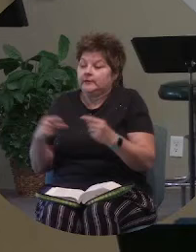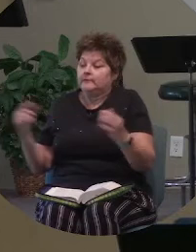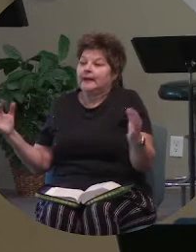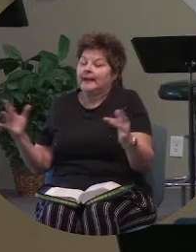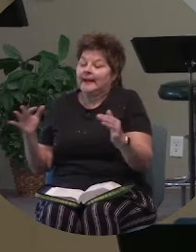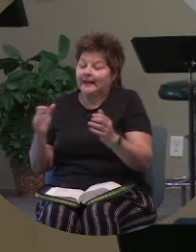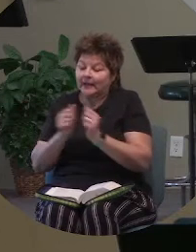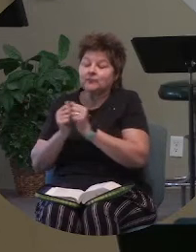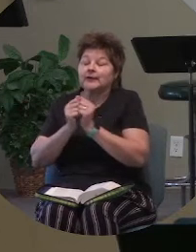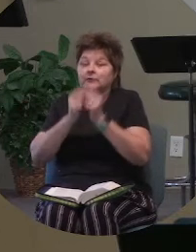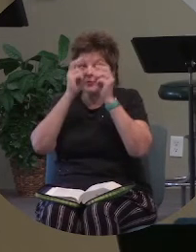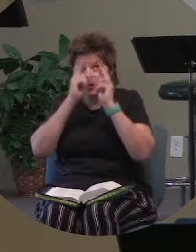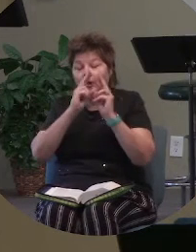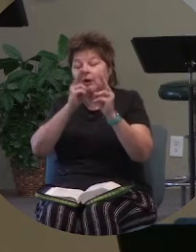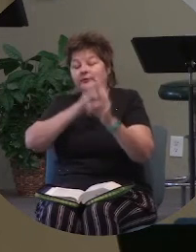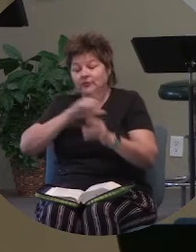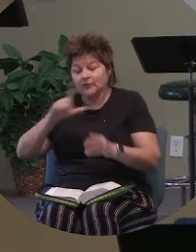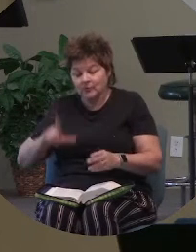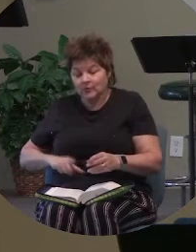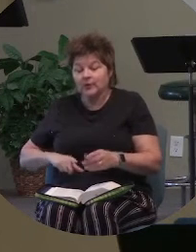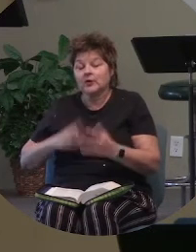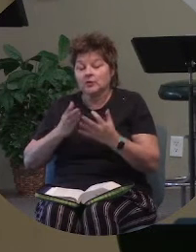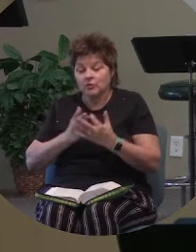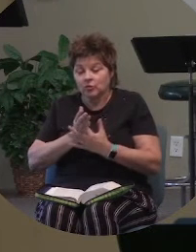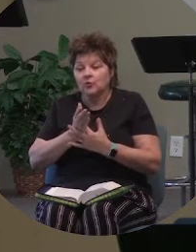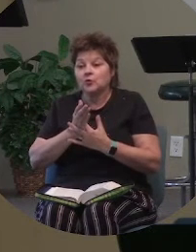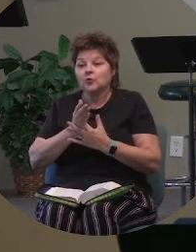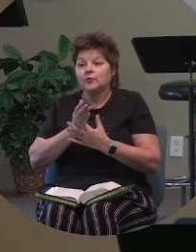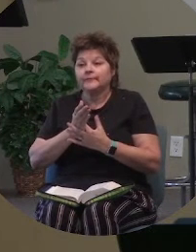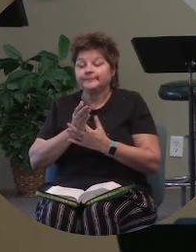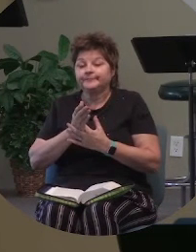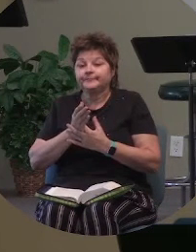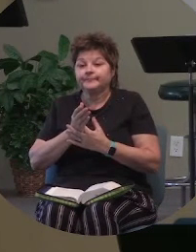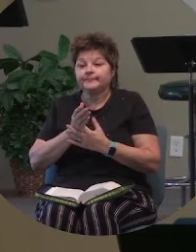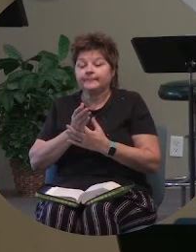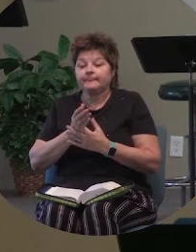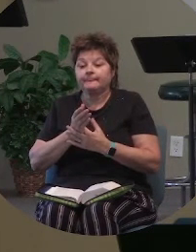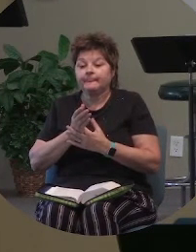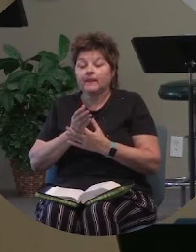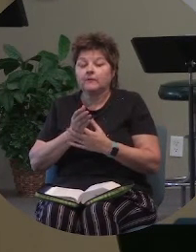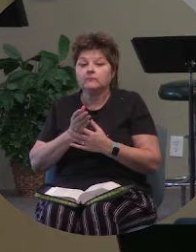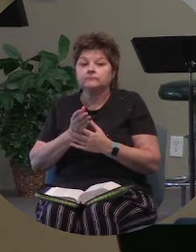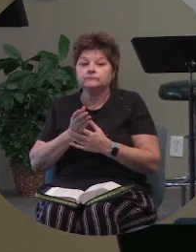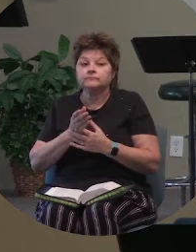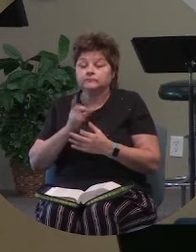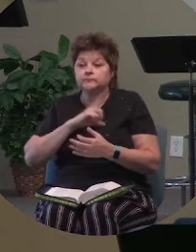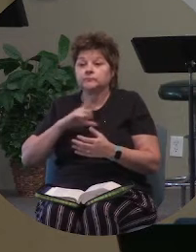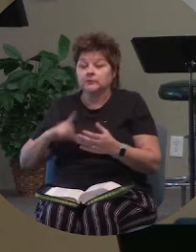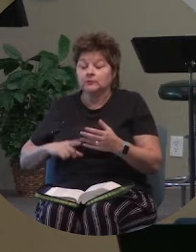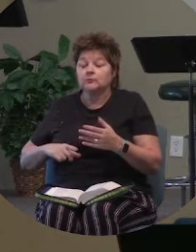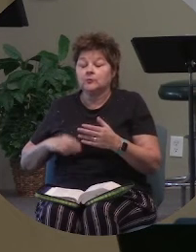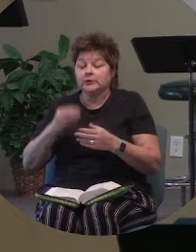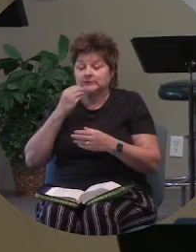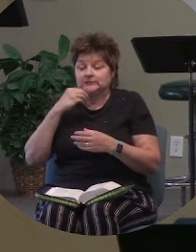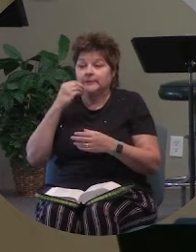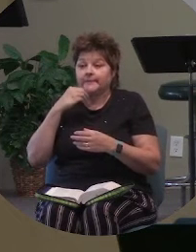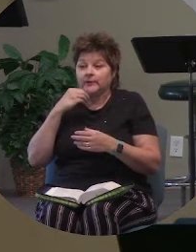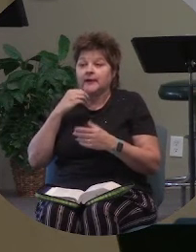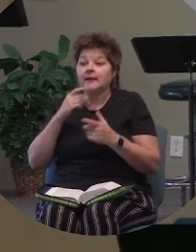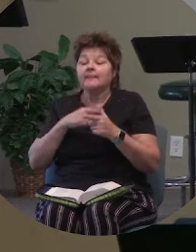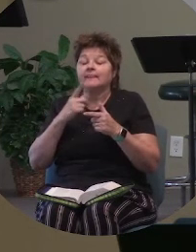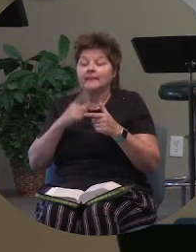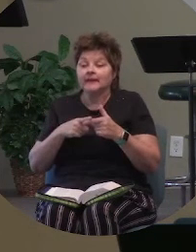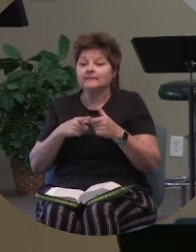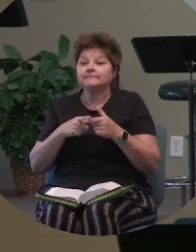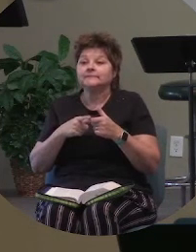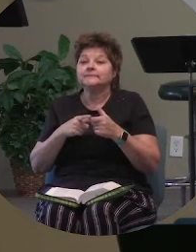to honor the Lord and to honor the Lord through the observation and observance of the Lord's Supper, then this is what you